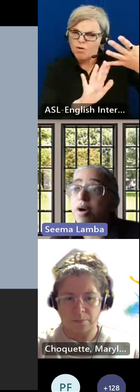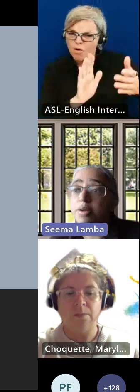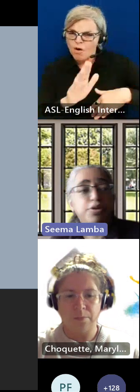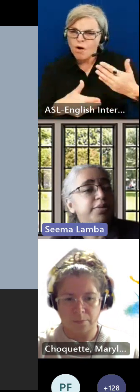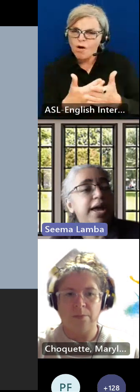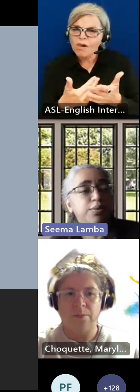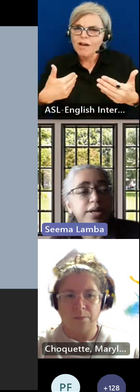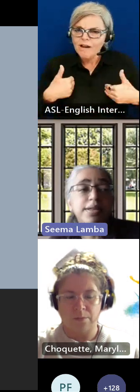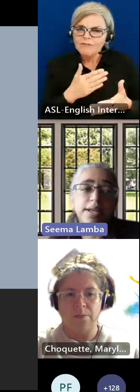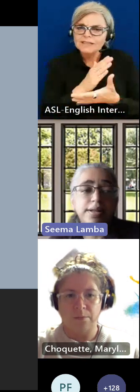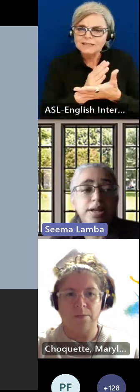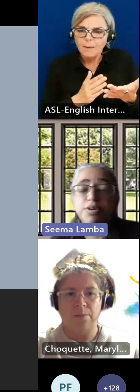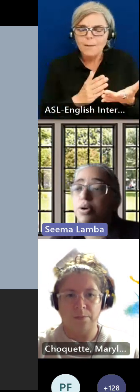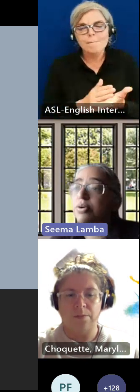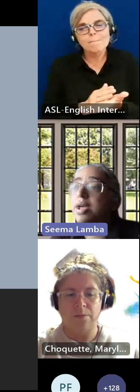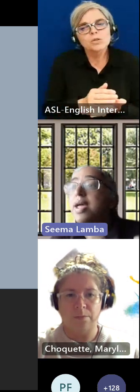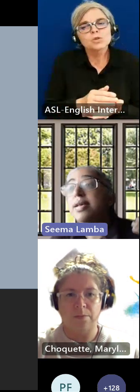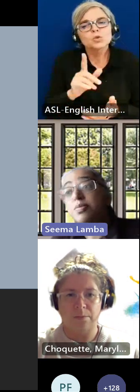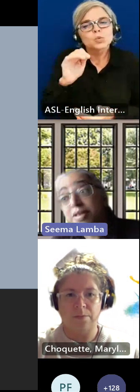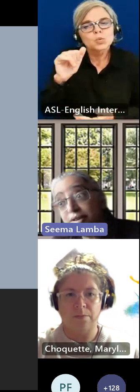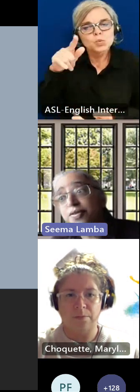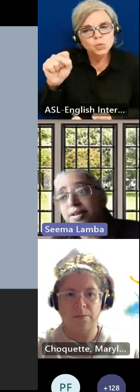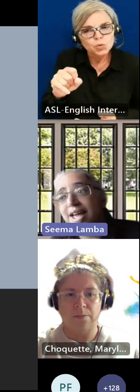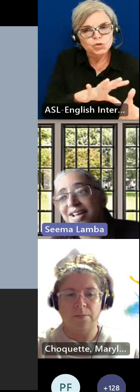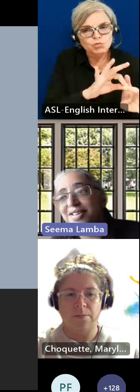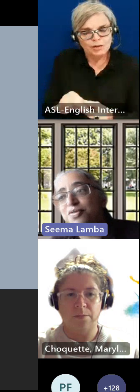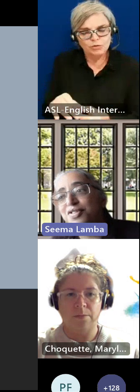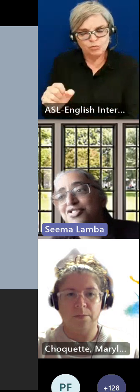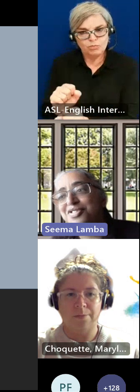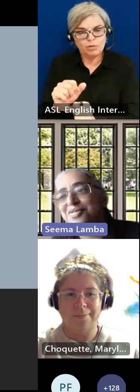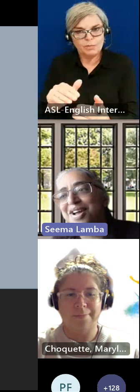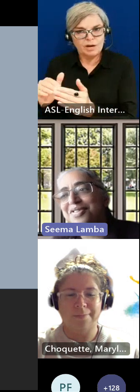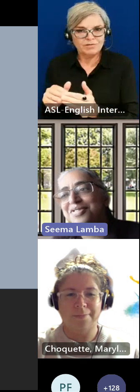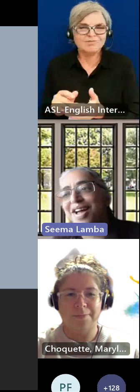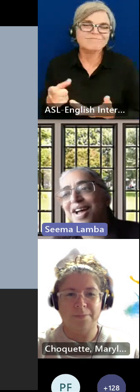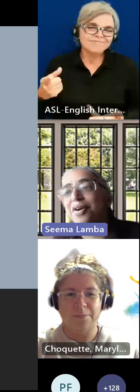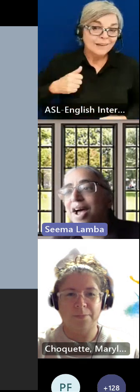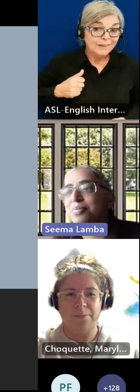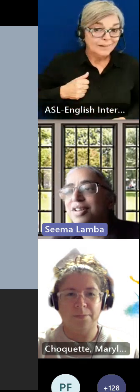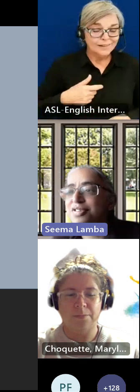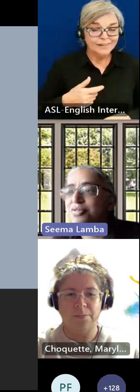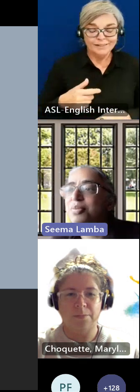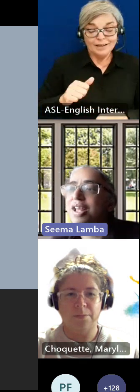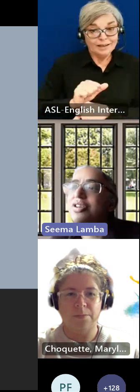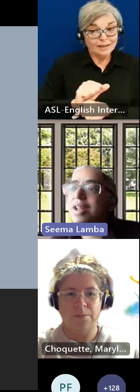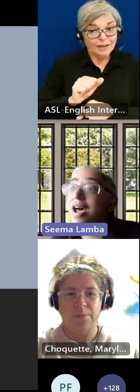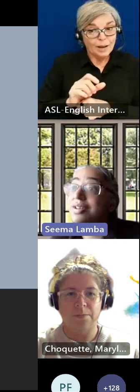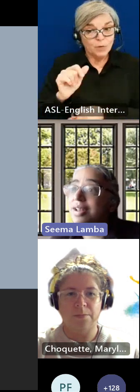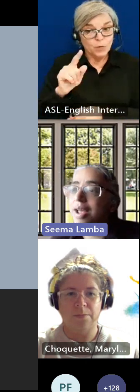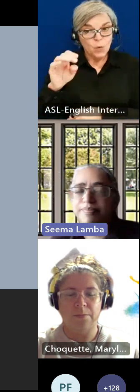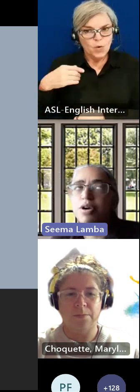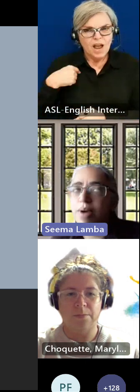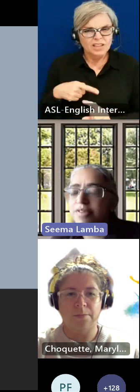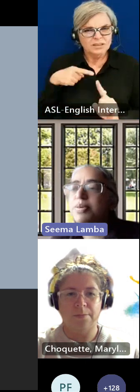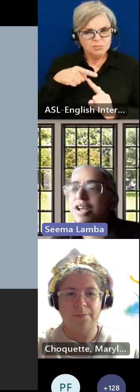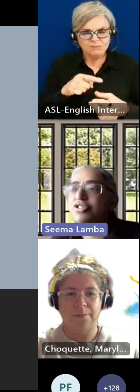tools on employment equity. The Canadian Labour Code specifically has provisions around harassment and discrimination, and